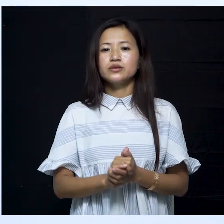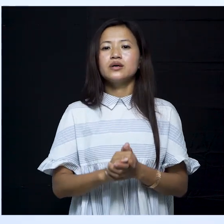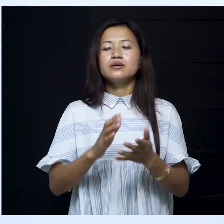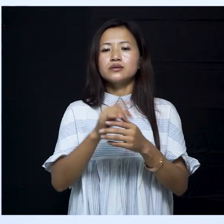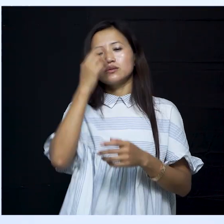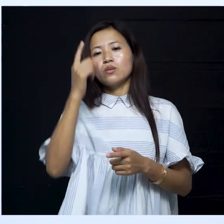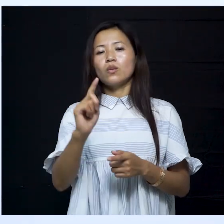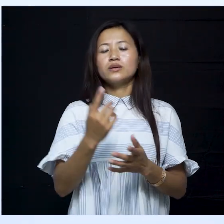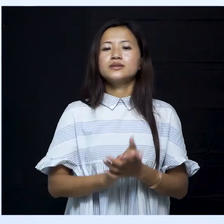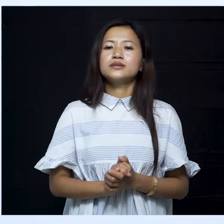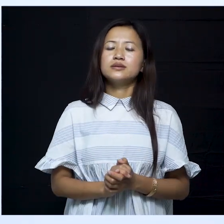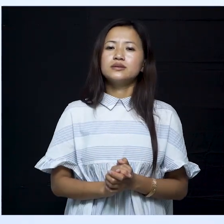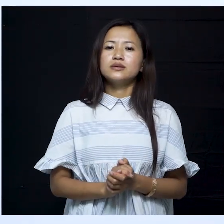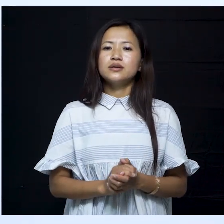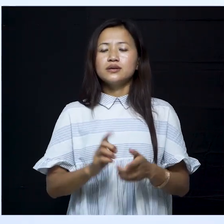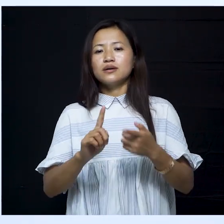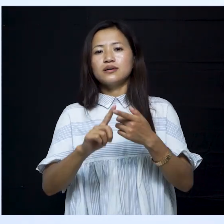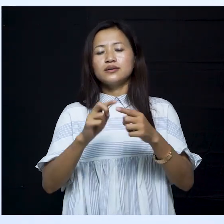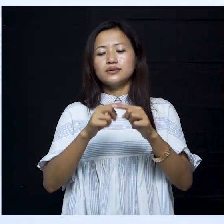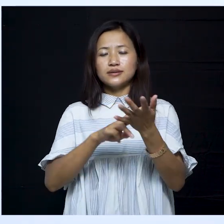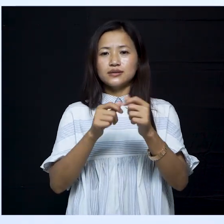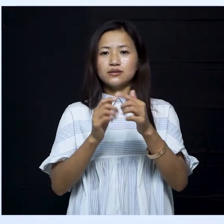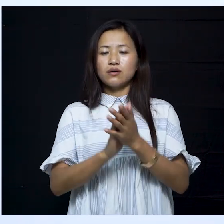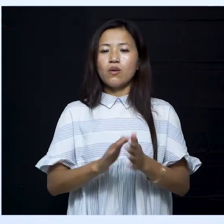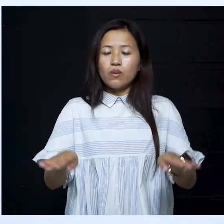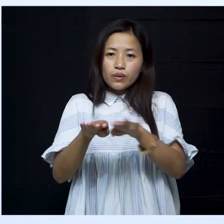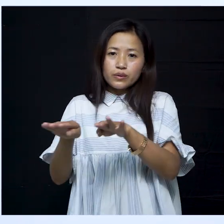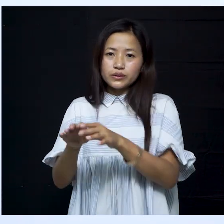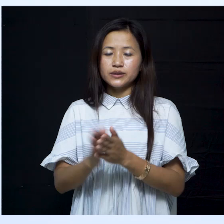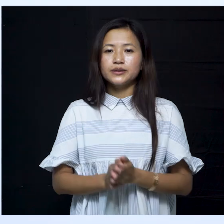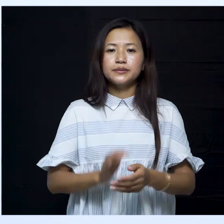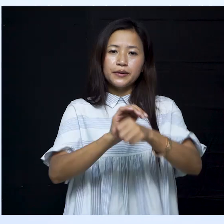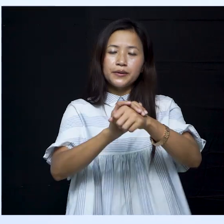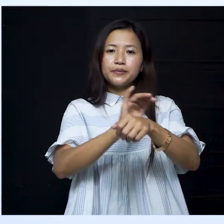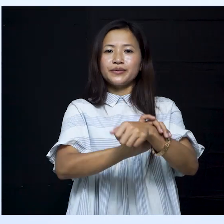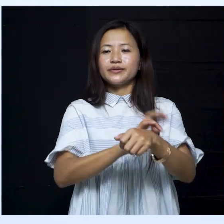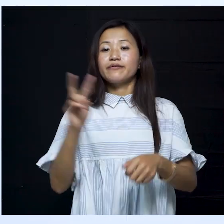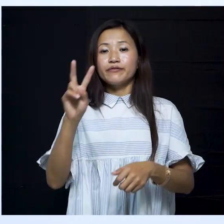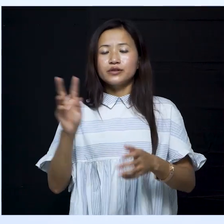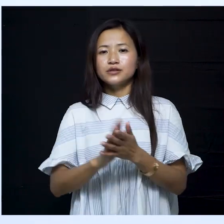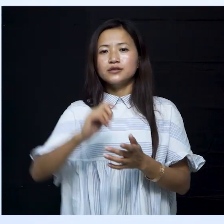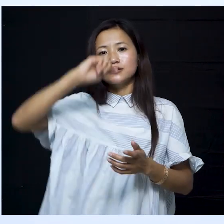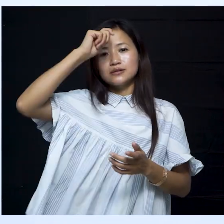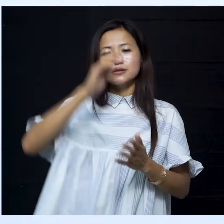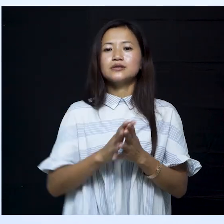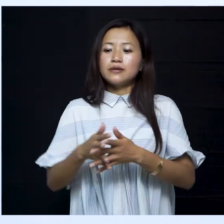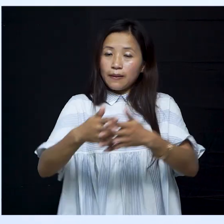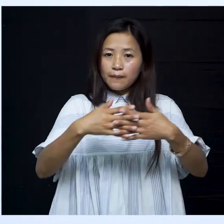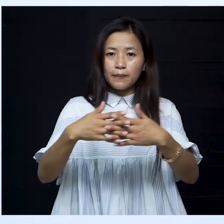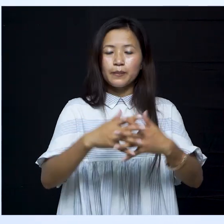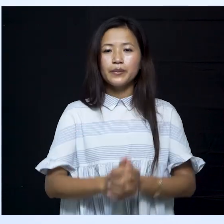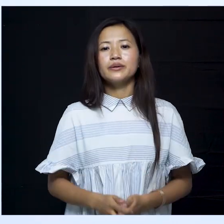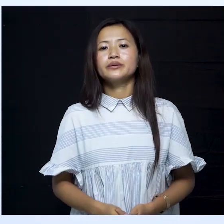like to point out one here. For instance, holiday in British and vacation in American English. So these